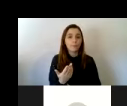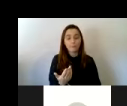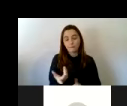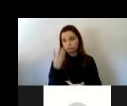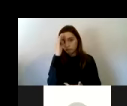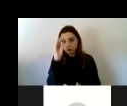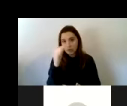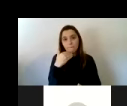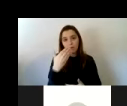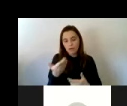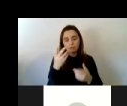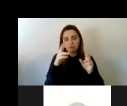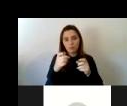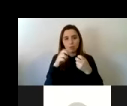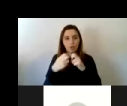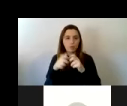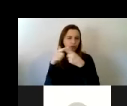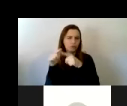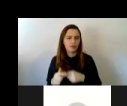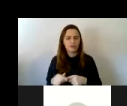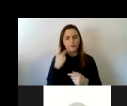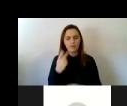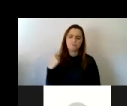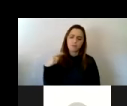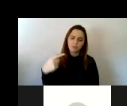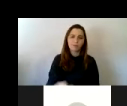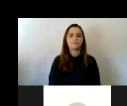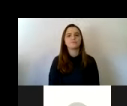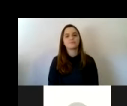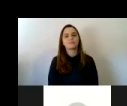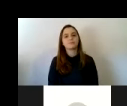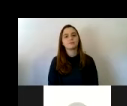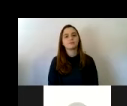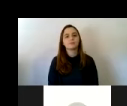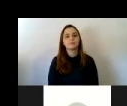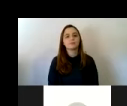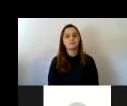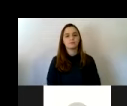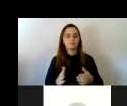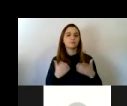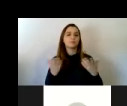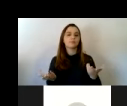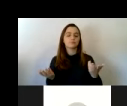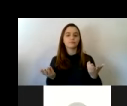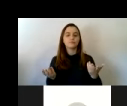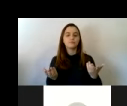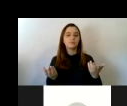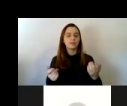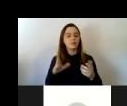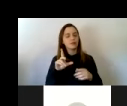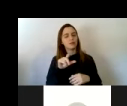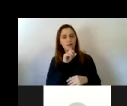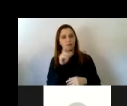related to your daily life. And which sectors through our work we can see who is responsible, because I refer to